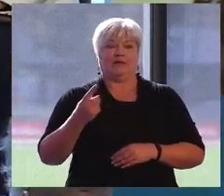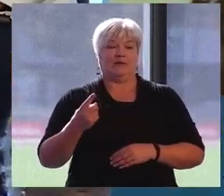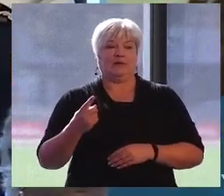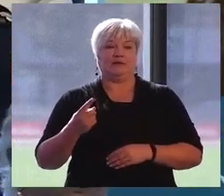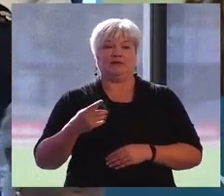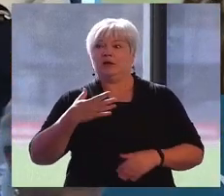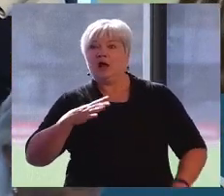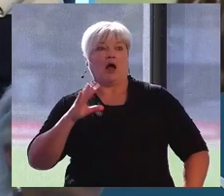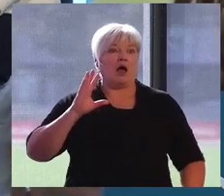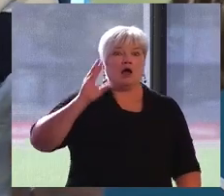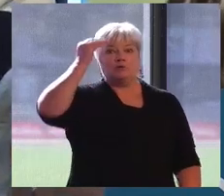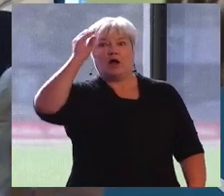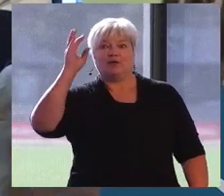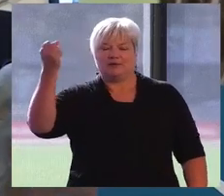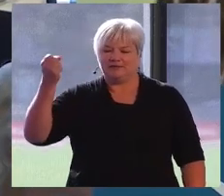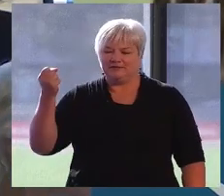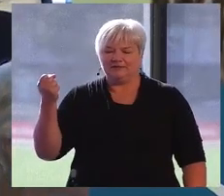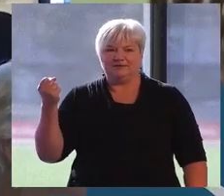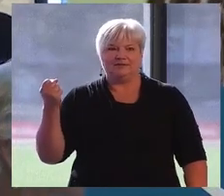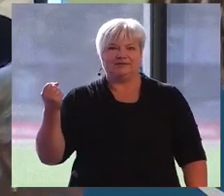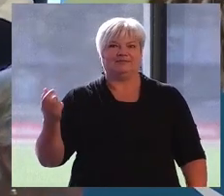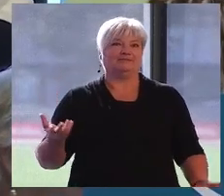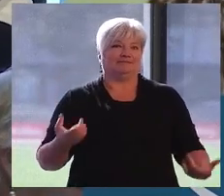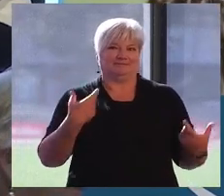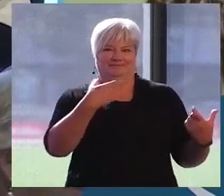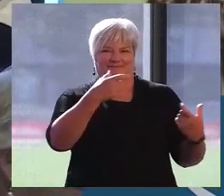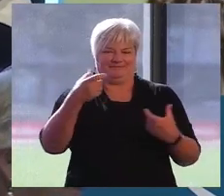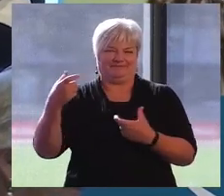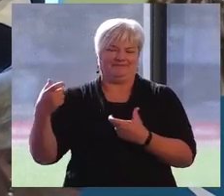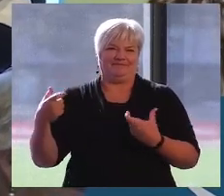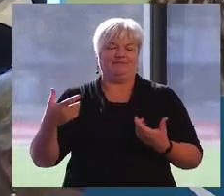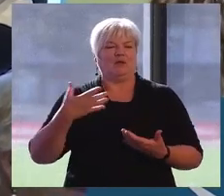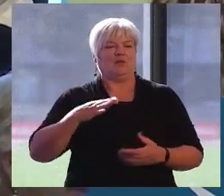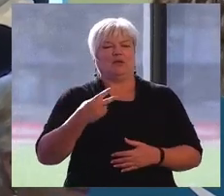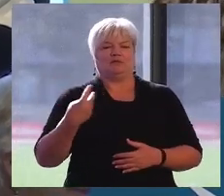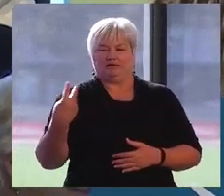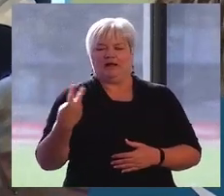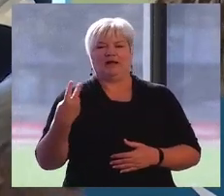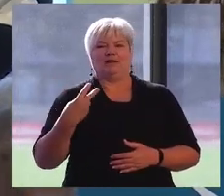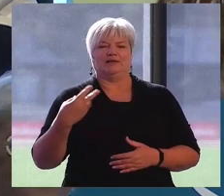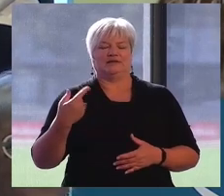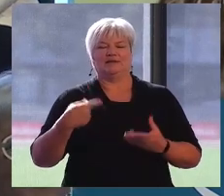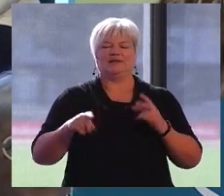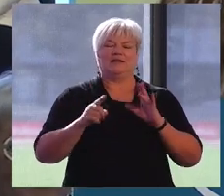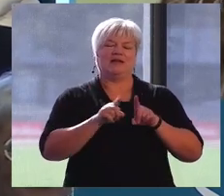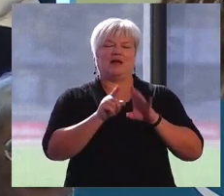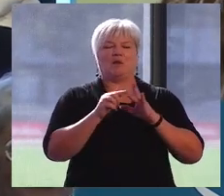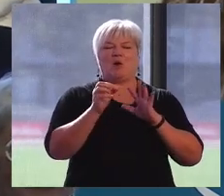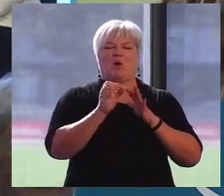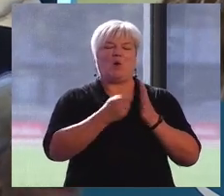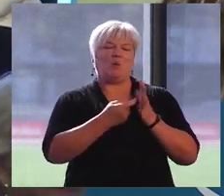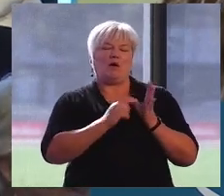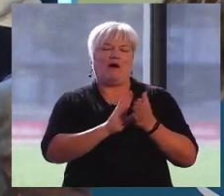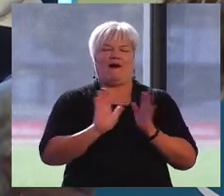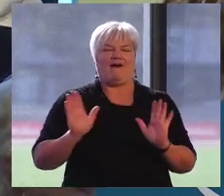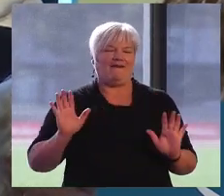prize? And I would like for Corinne and I to have our Oprah moment. So if you would